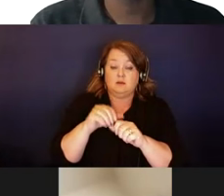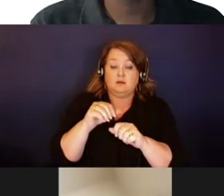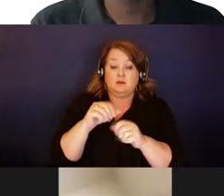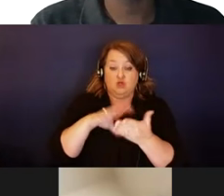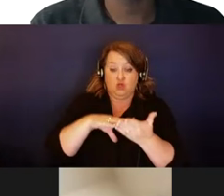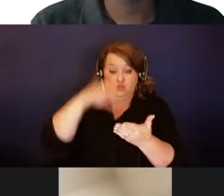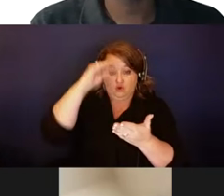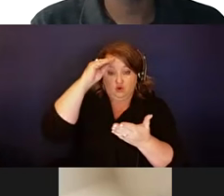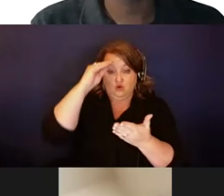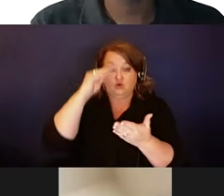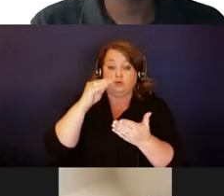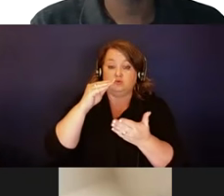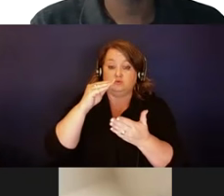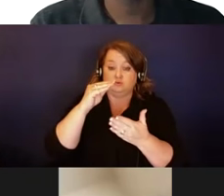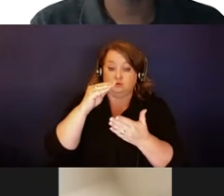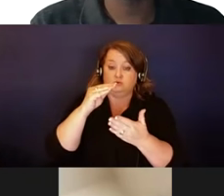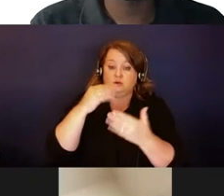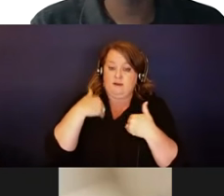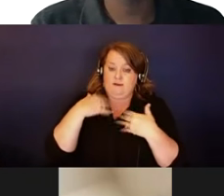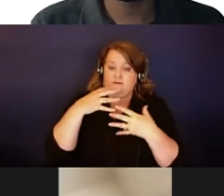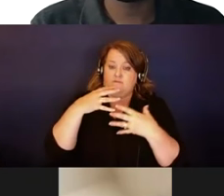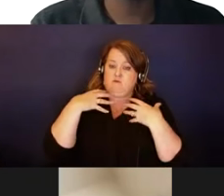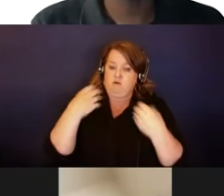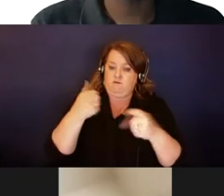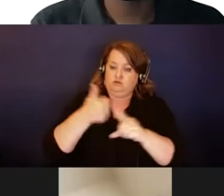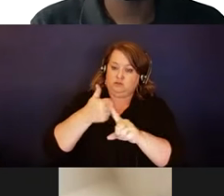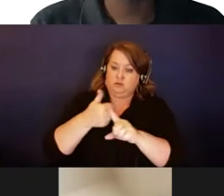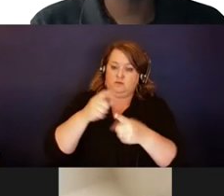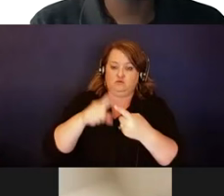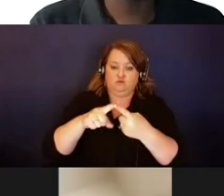learn to build confidence in yourself so you can stand up for other people